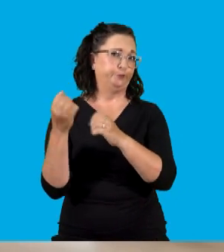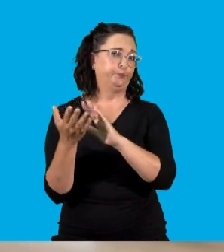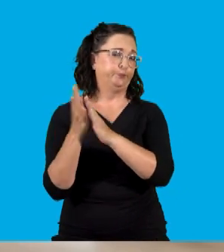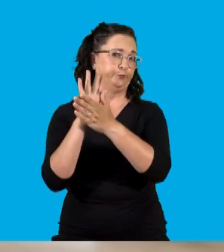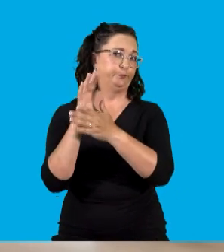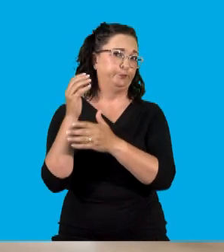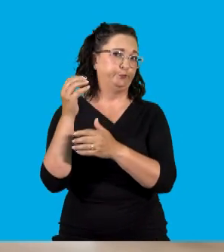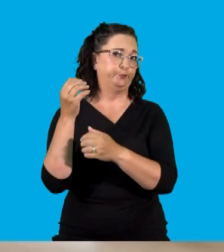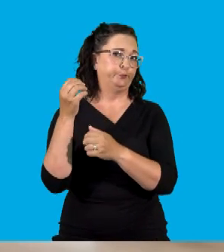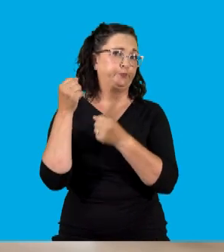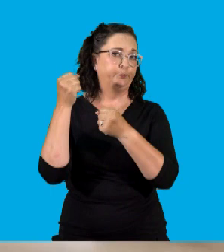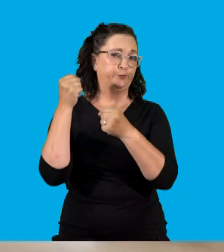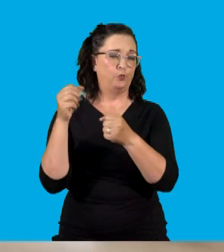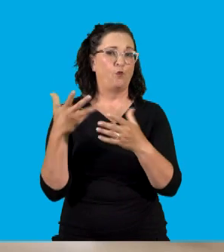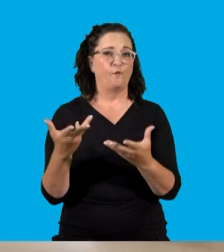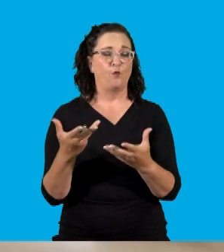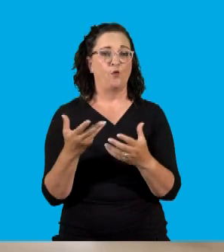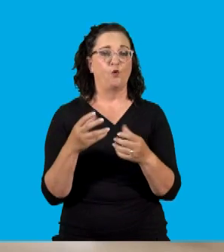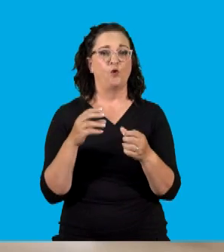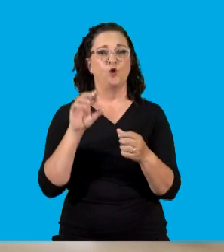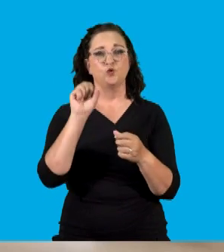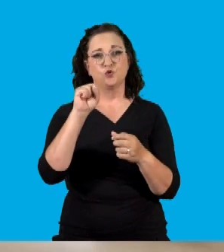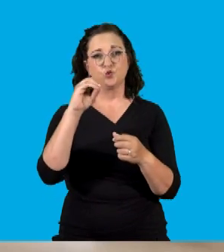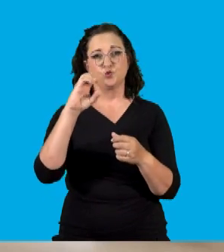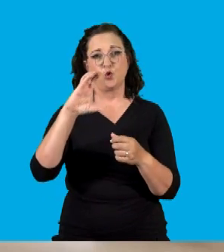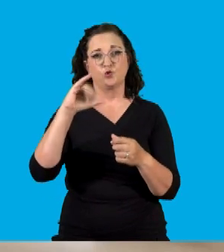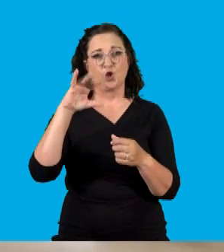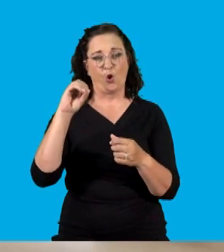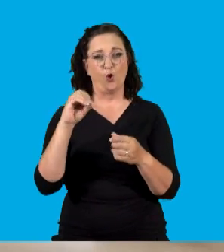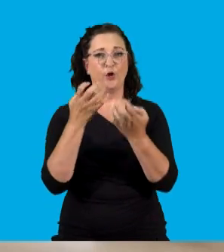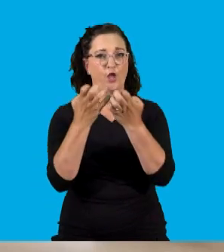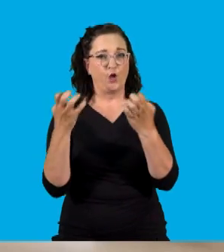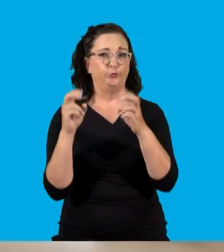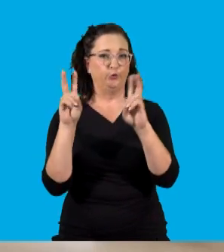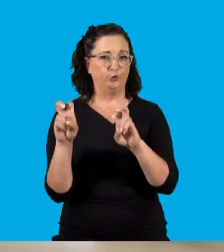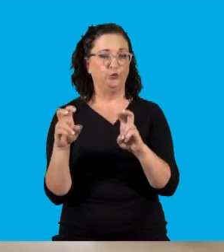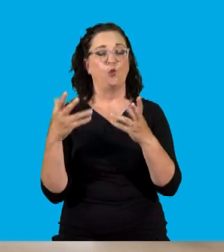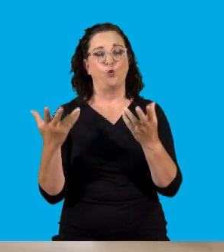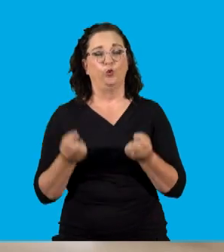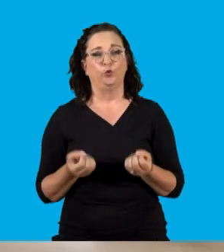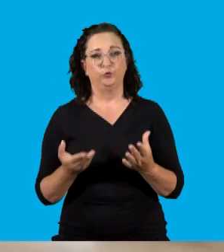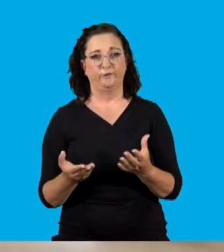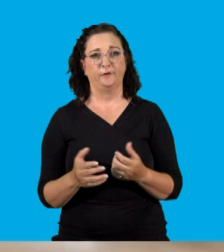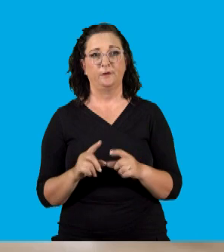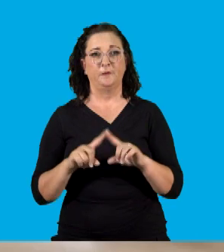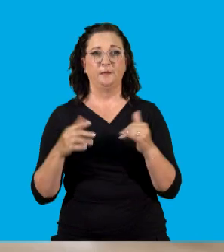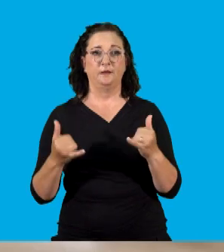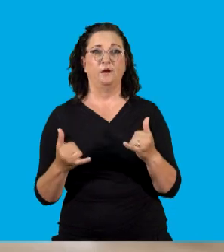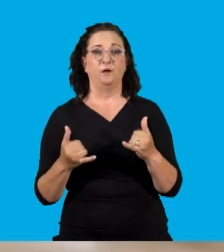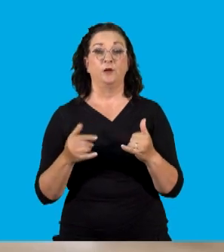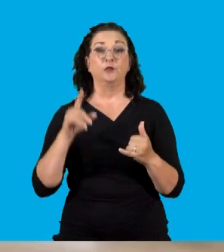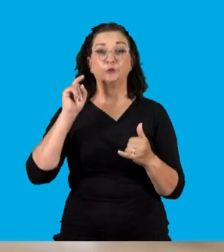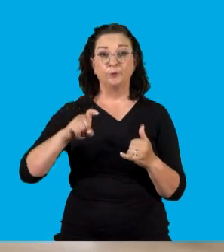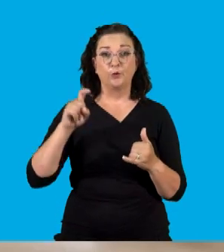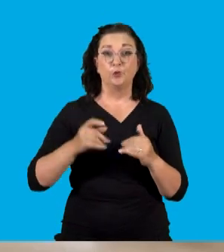protesting against a certain socio-economic issue or service delivery, they can block roads, preventing those employees who are supposed